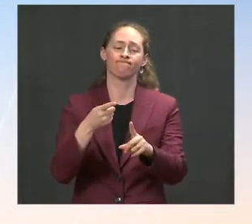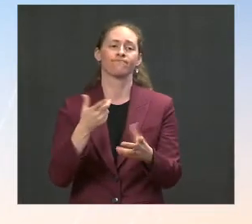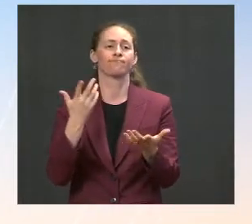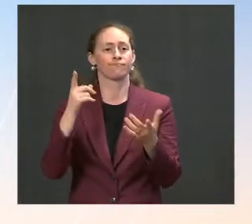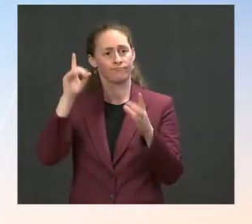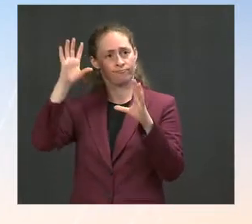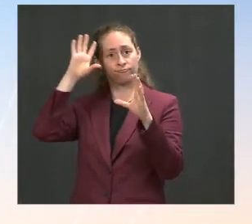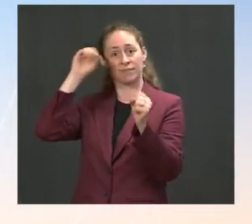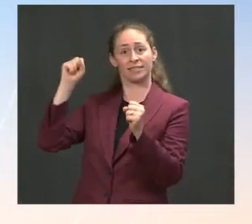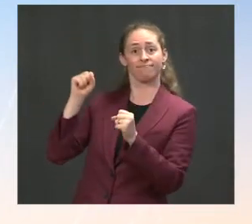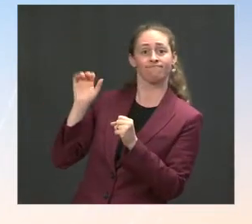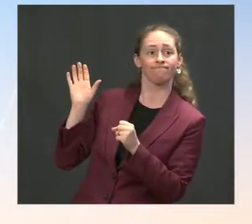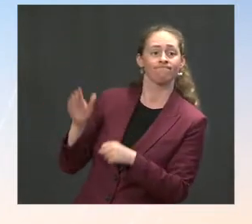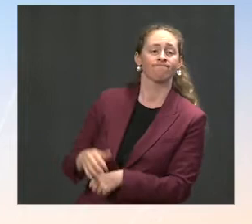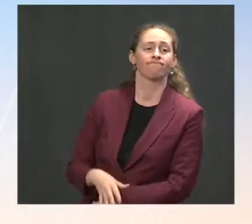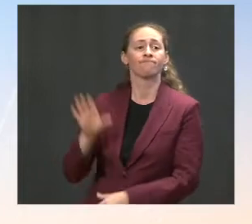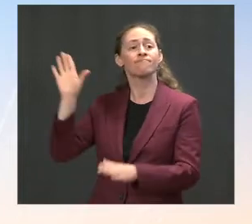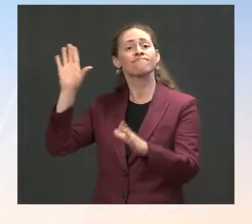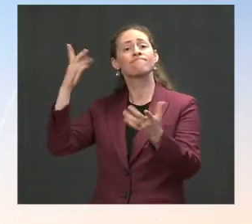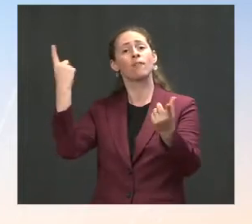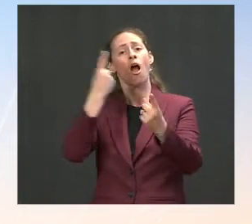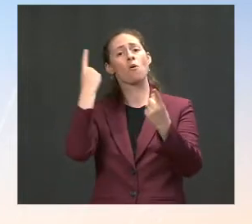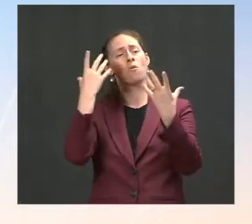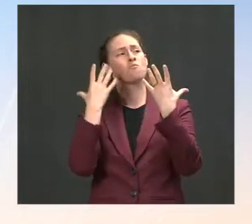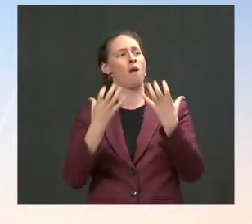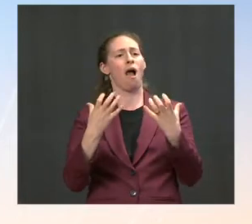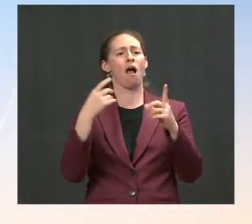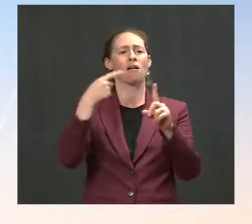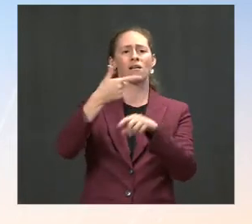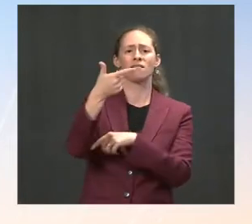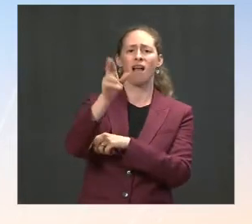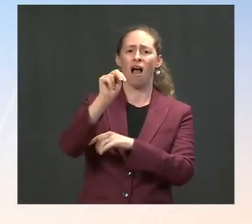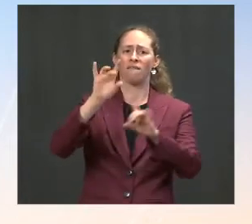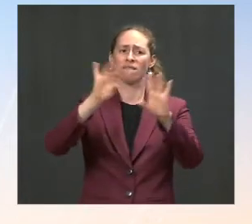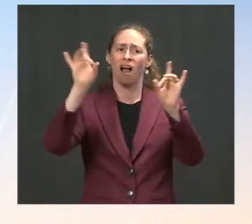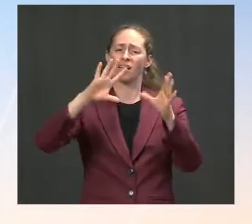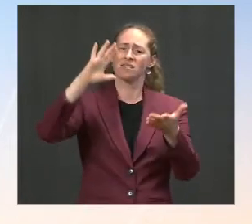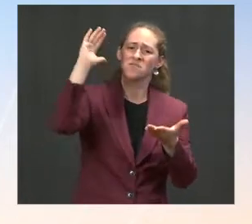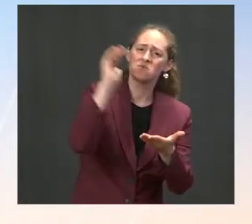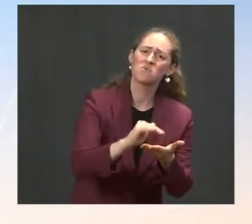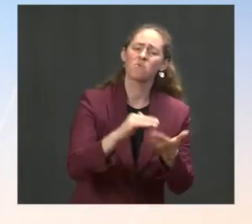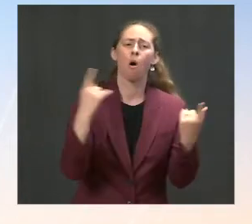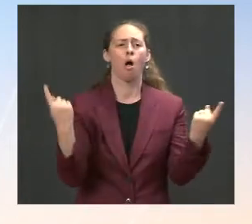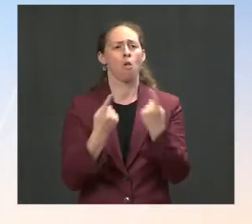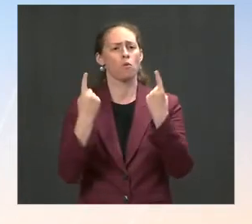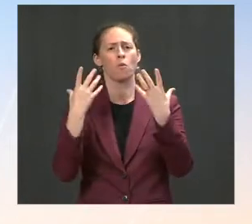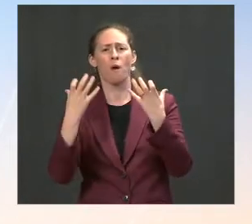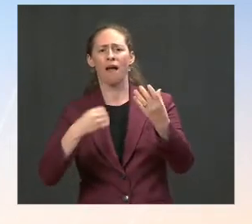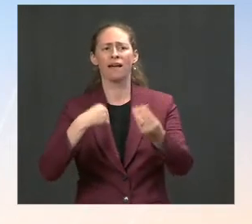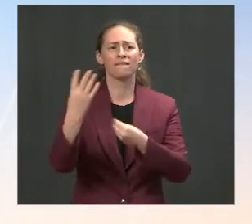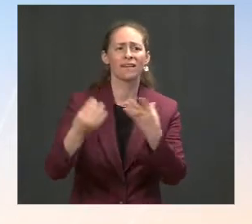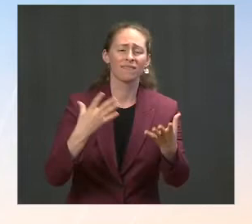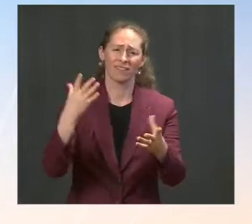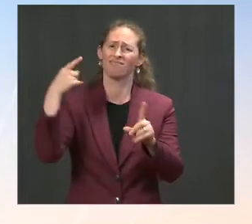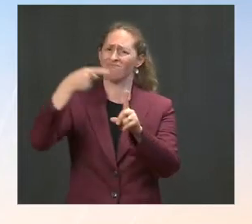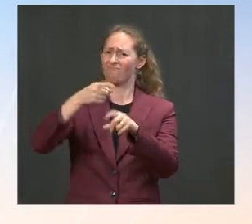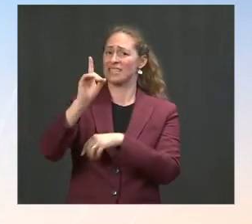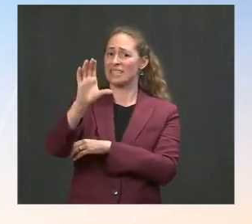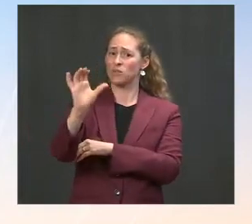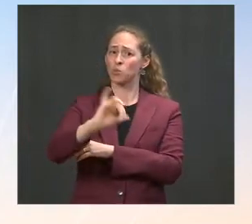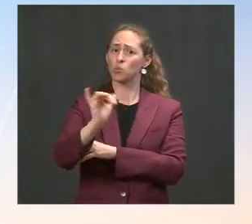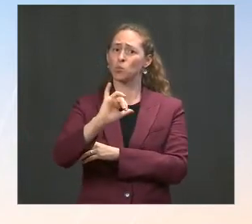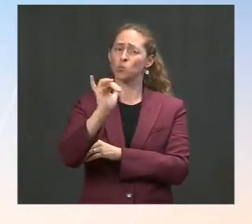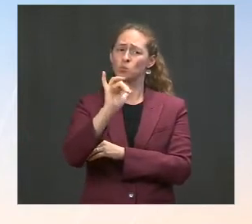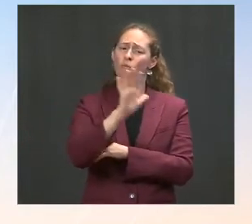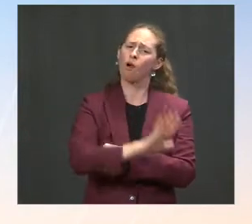gun violence is providing communities with the tools and resources they need to reduce gun crime, including in Washington, D.C. And there are a couple of steps specific